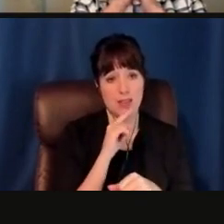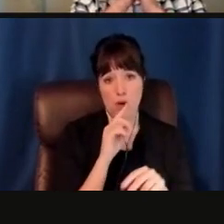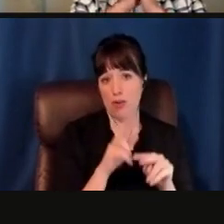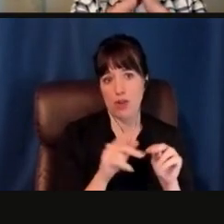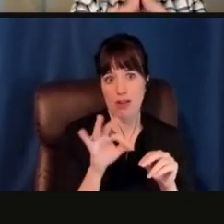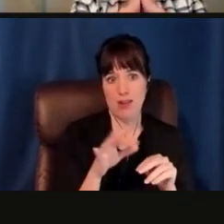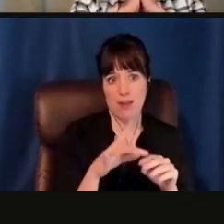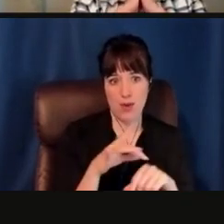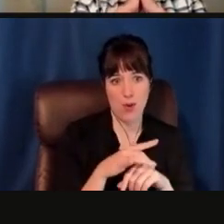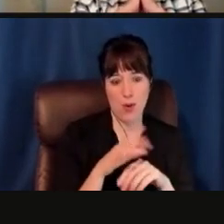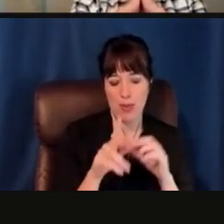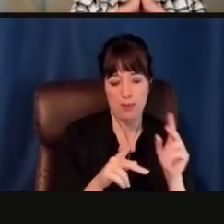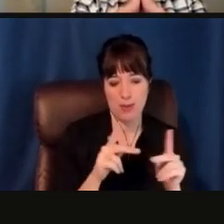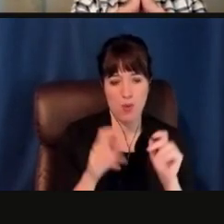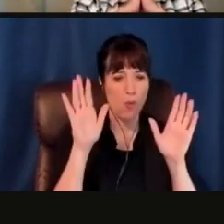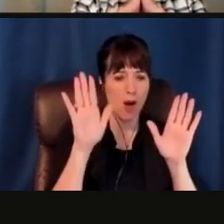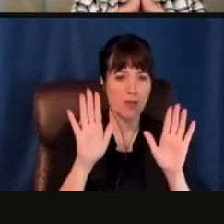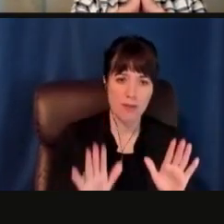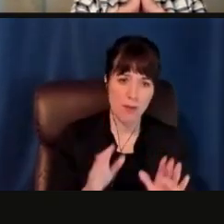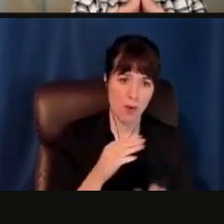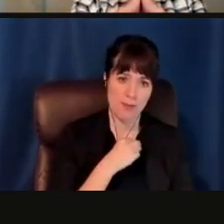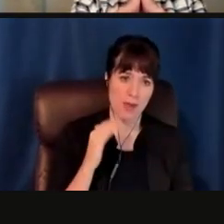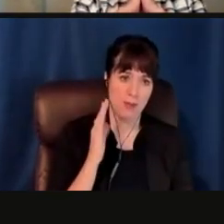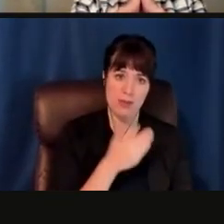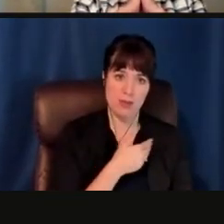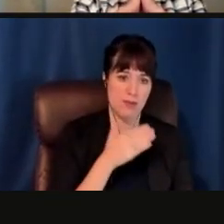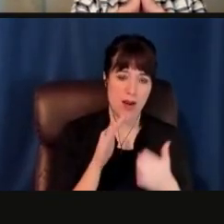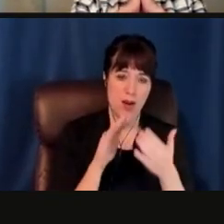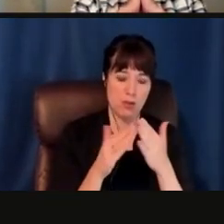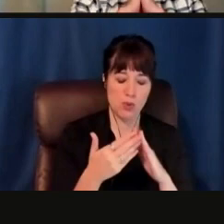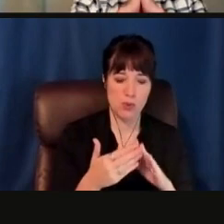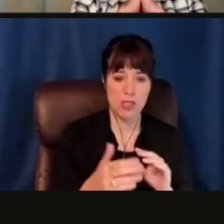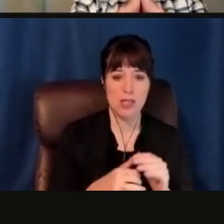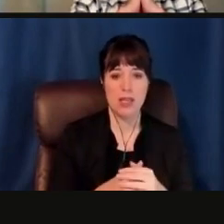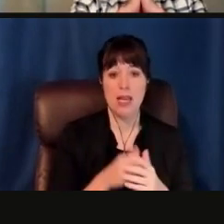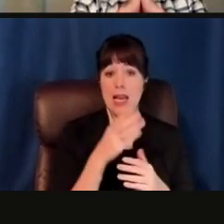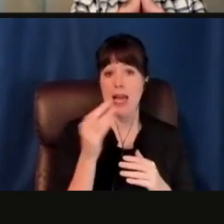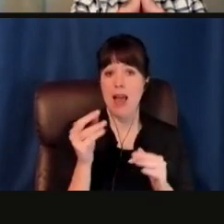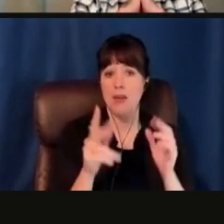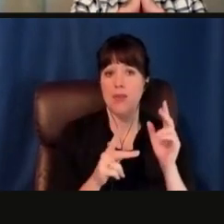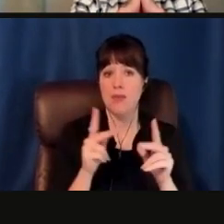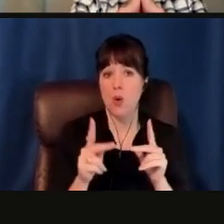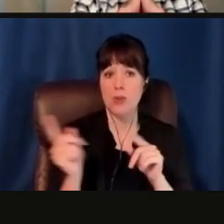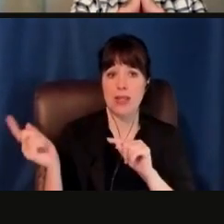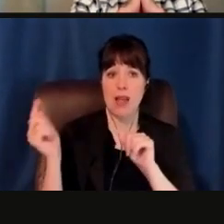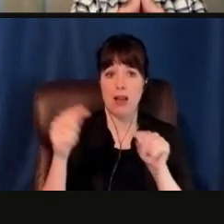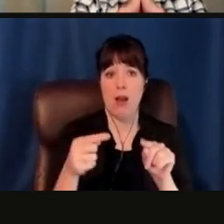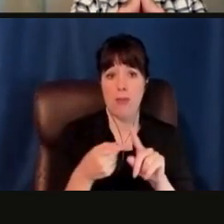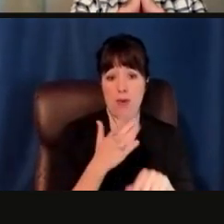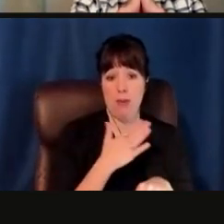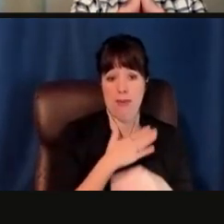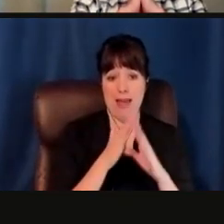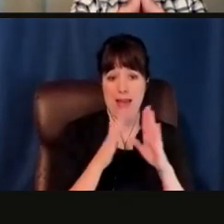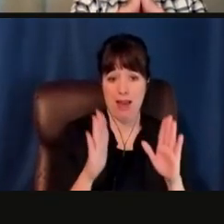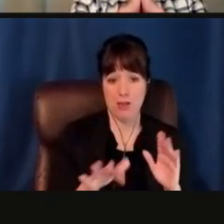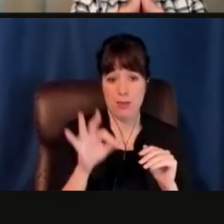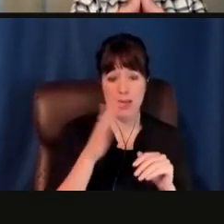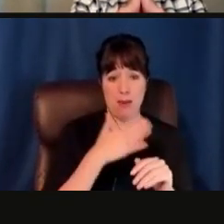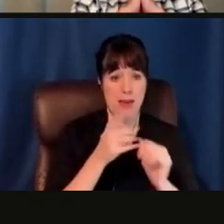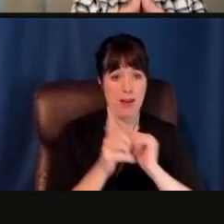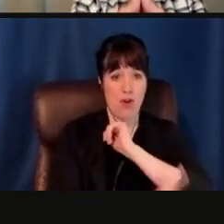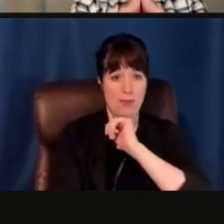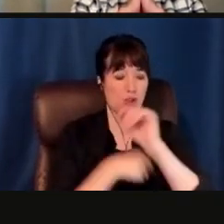people, wonderful members of our community. And the folks who do come by my house and pick up my garbage are